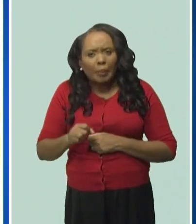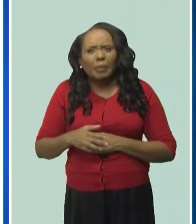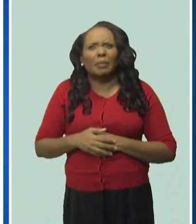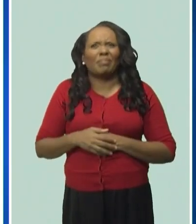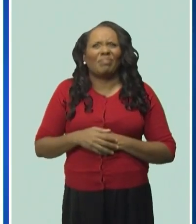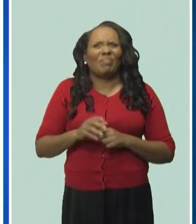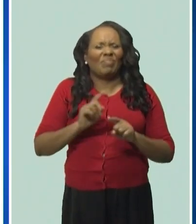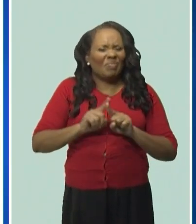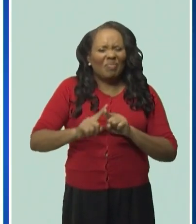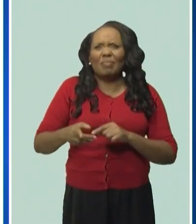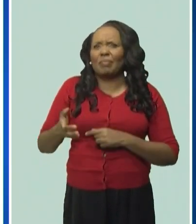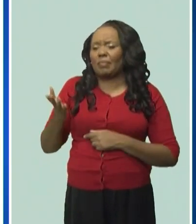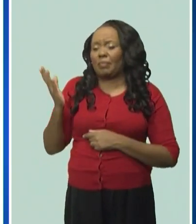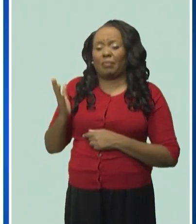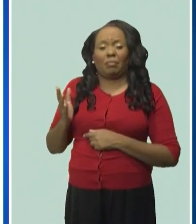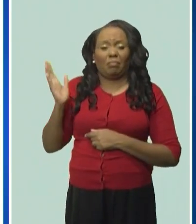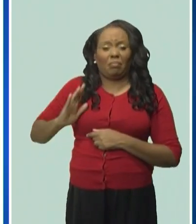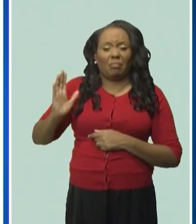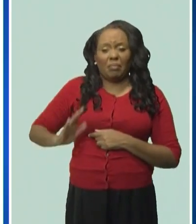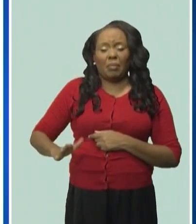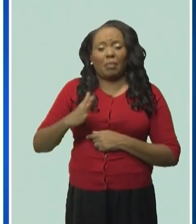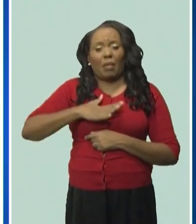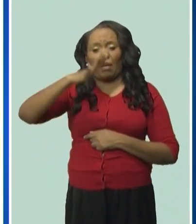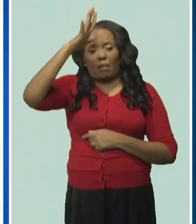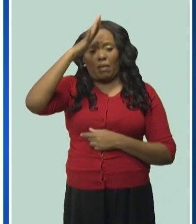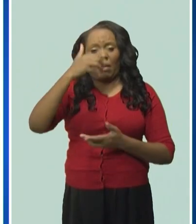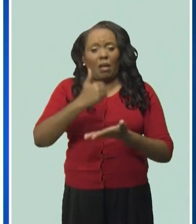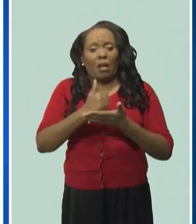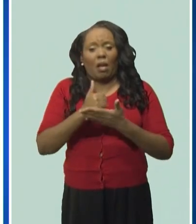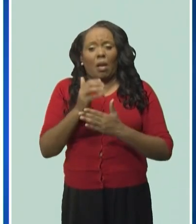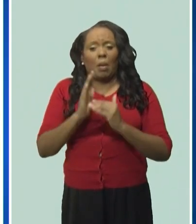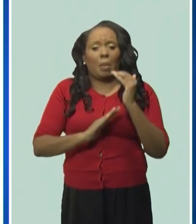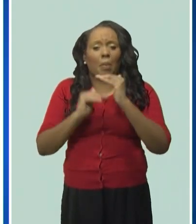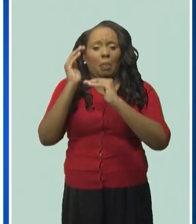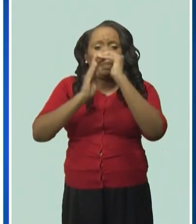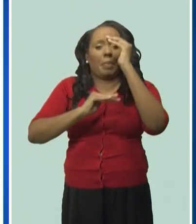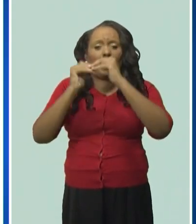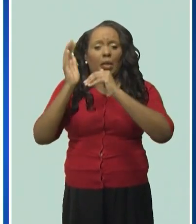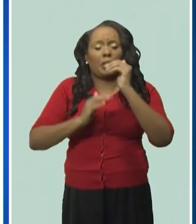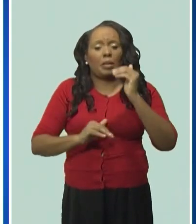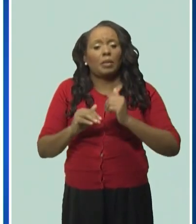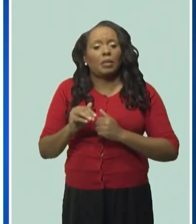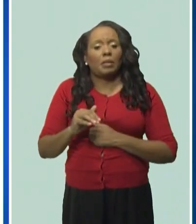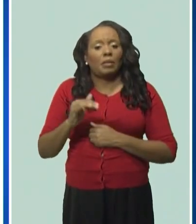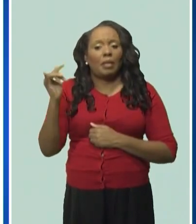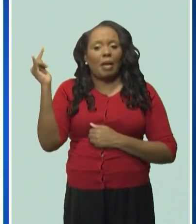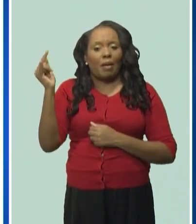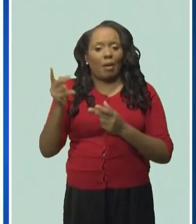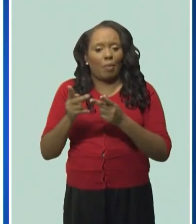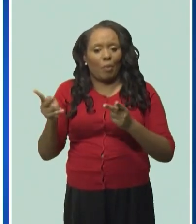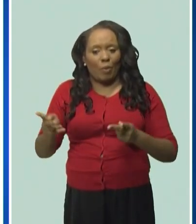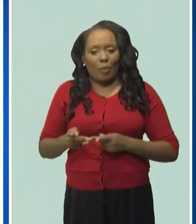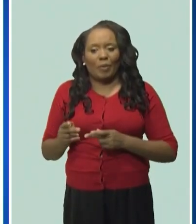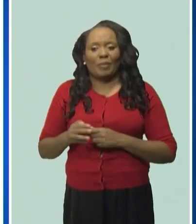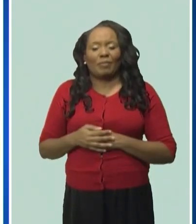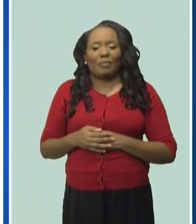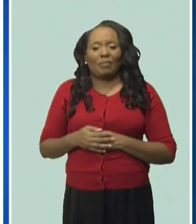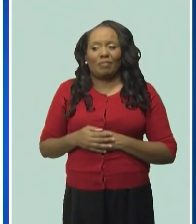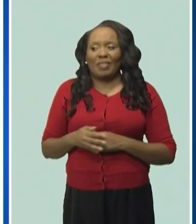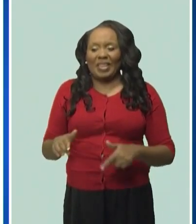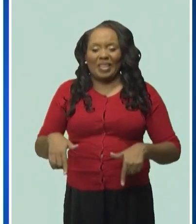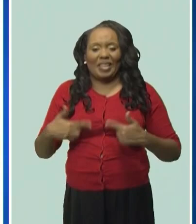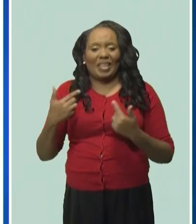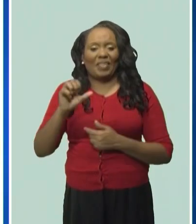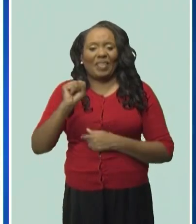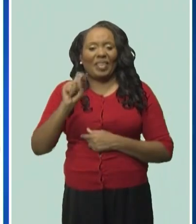days would have helped build Sewell Airport, walking from St. Lucie to Christchurch on